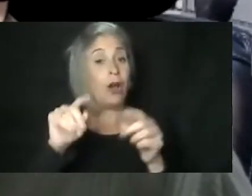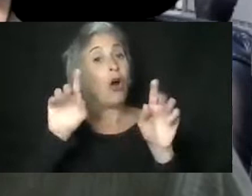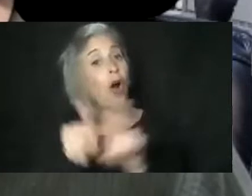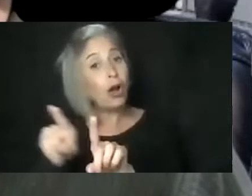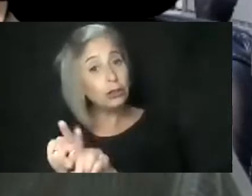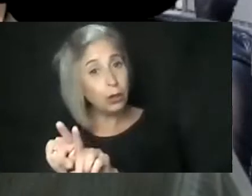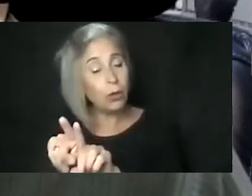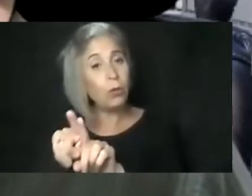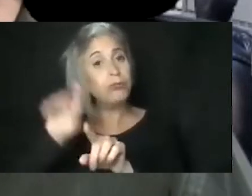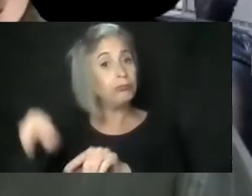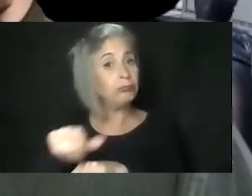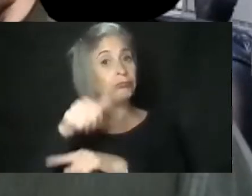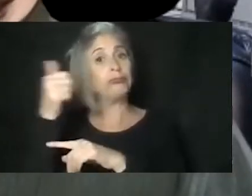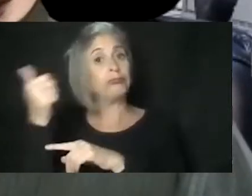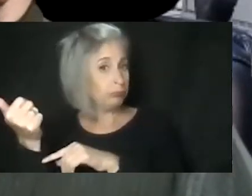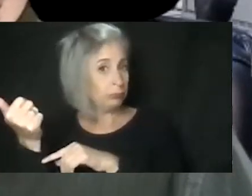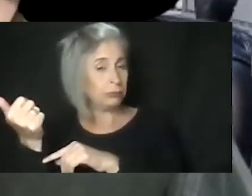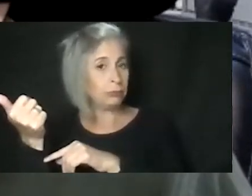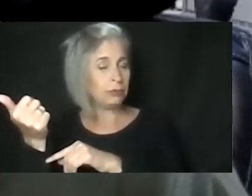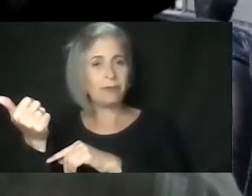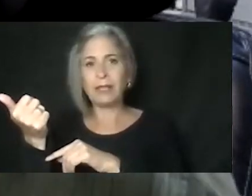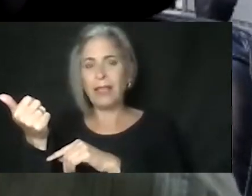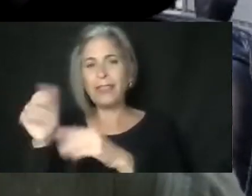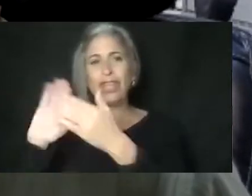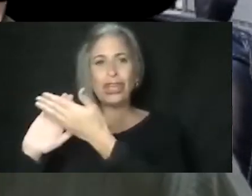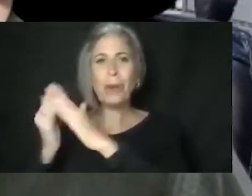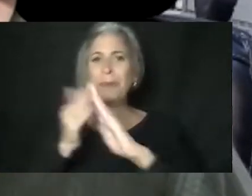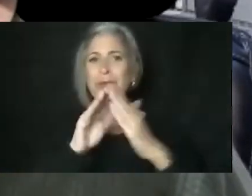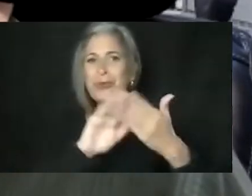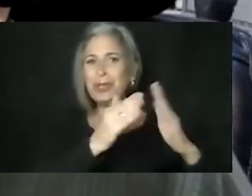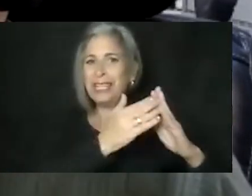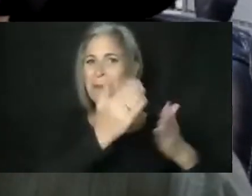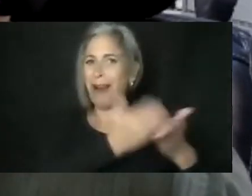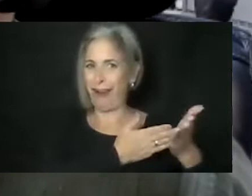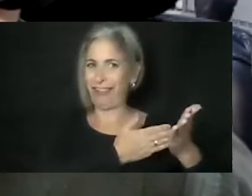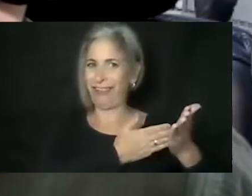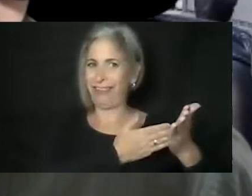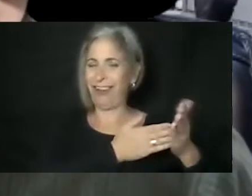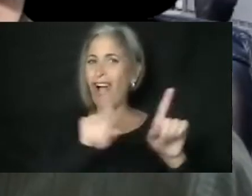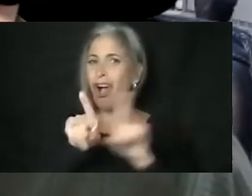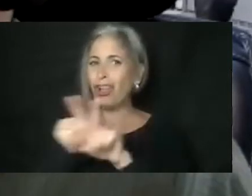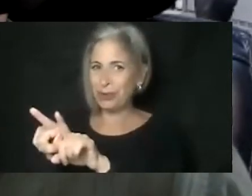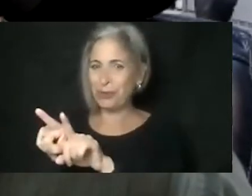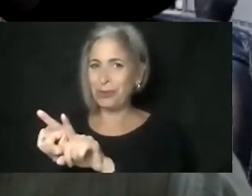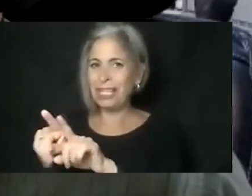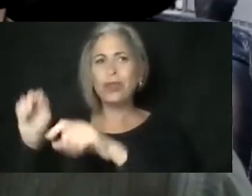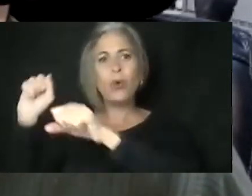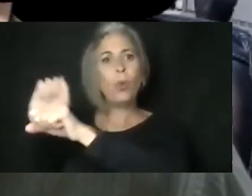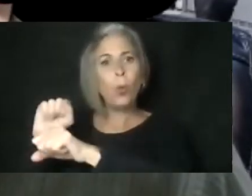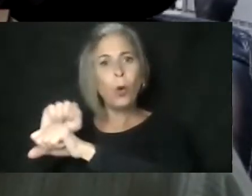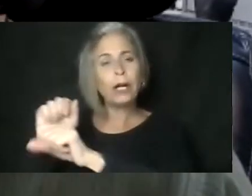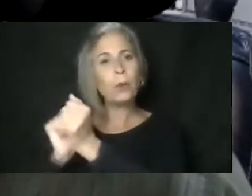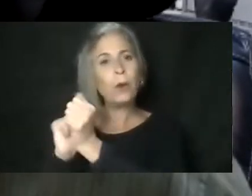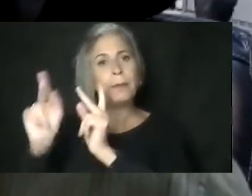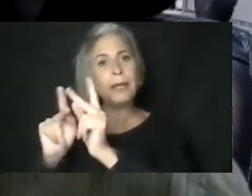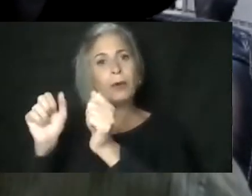there's the sort of the community side of it. There's a side of it that is working with people